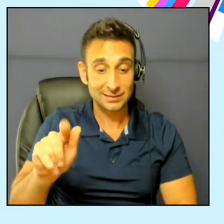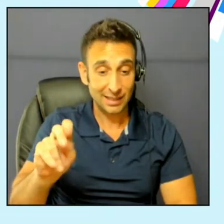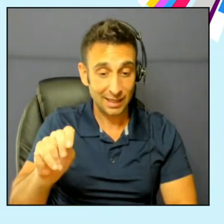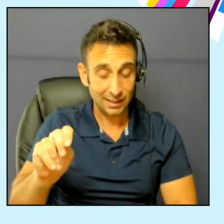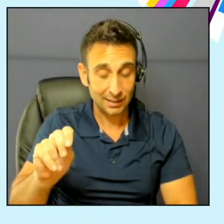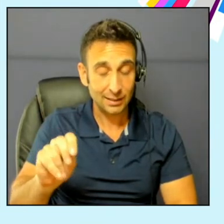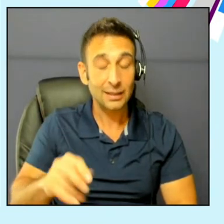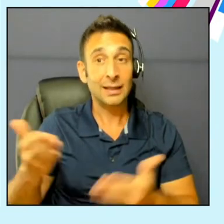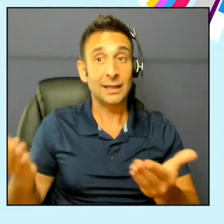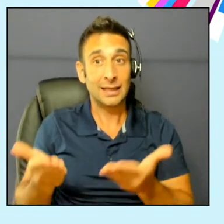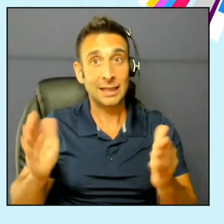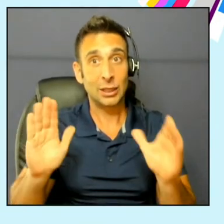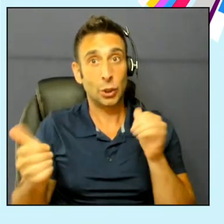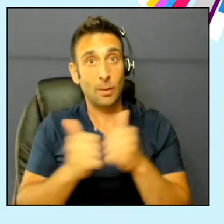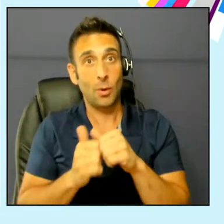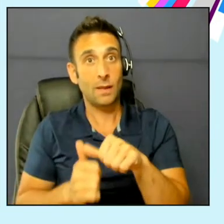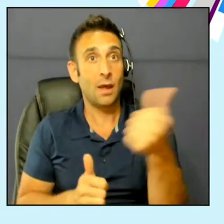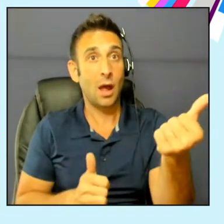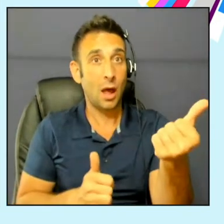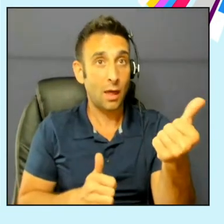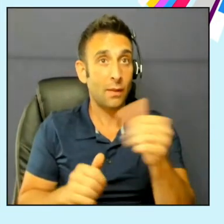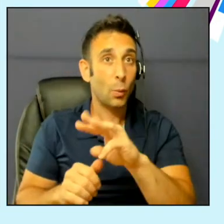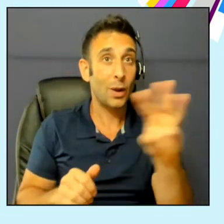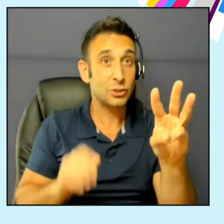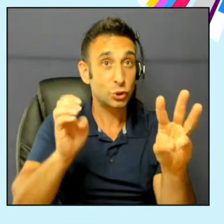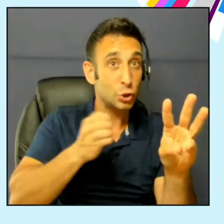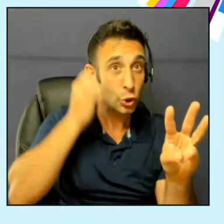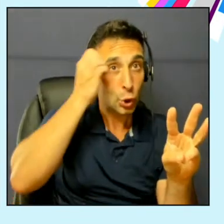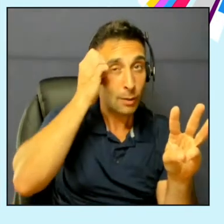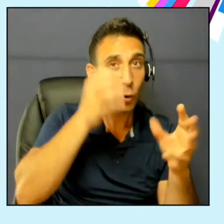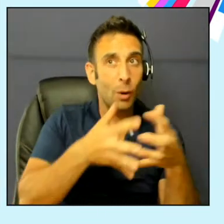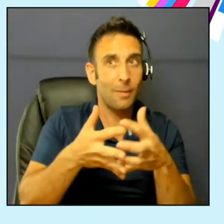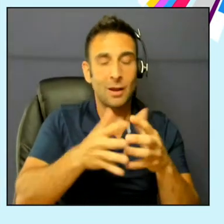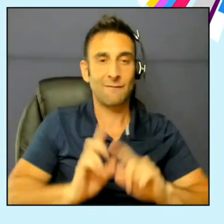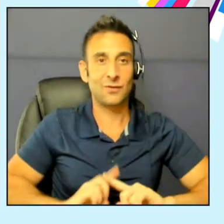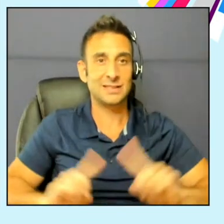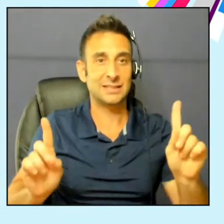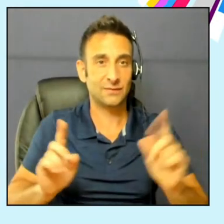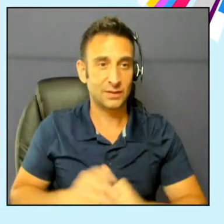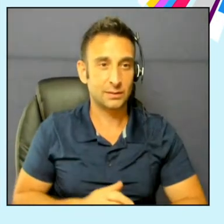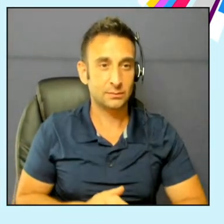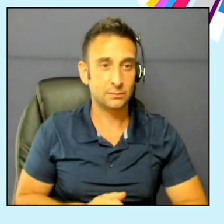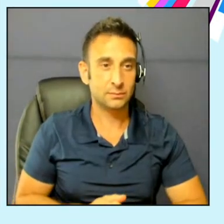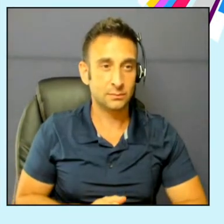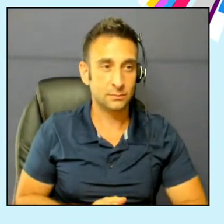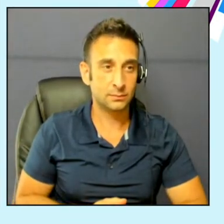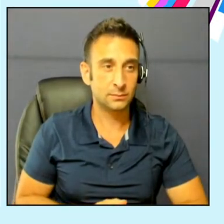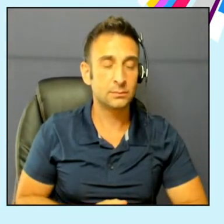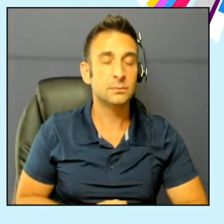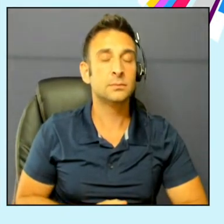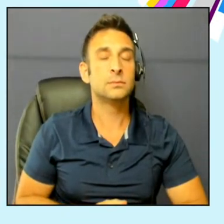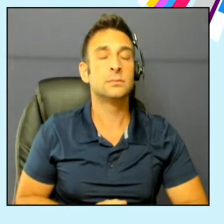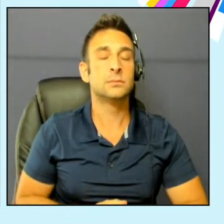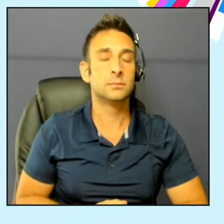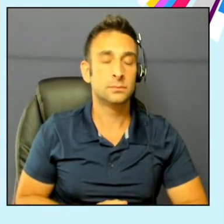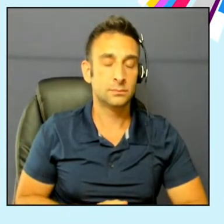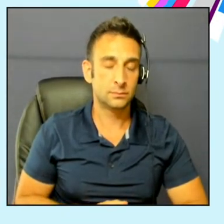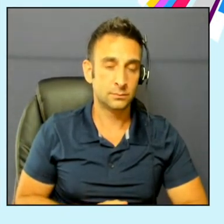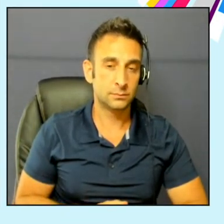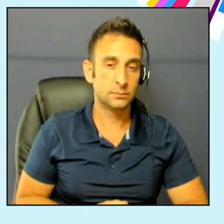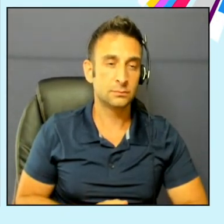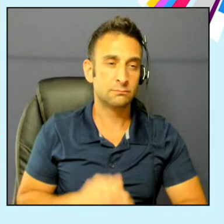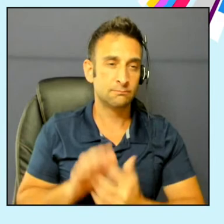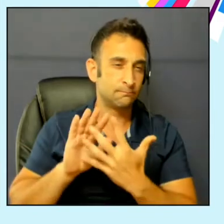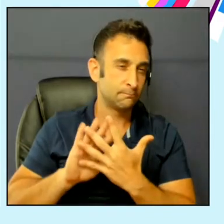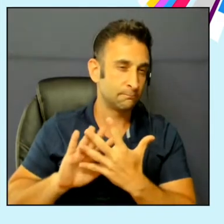versus what is being discussed in Western Europe or in America, for example. I believe that in many countries in my region, as well as in other parts of the world,